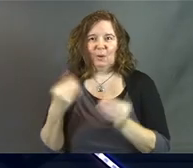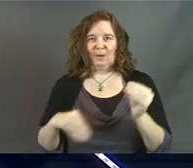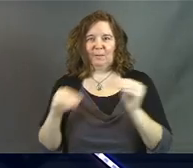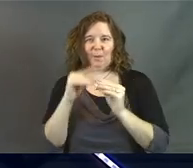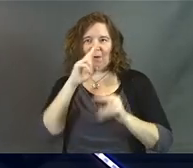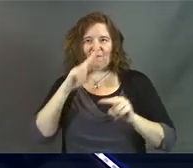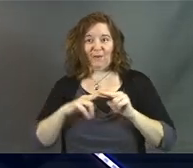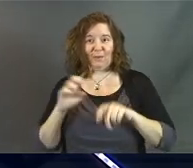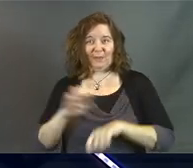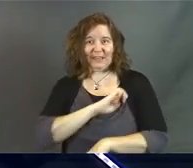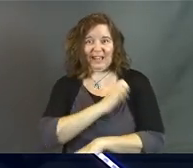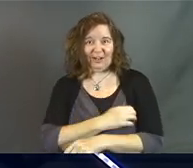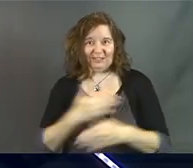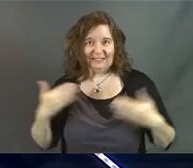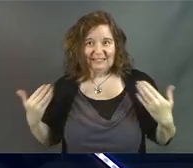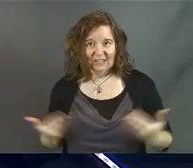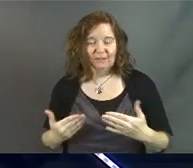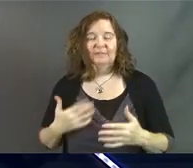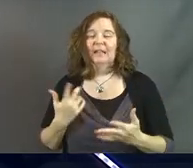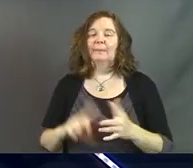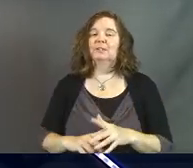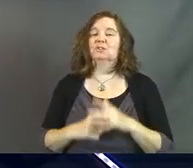when the energy is here.